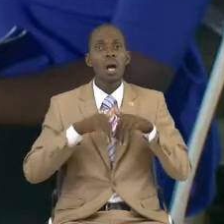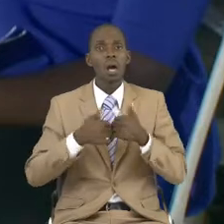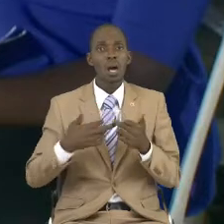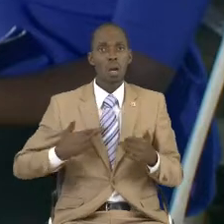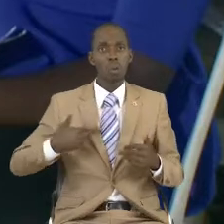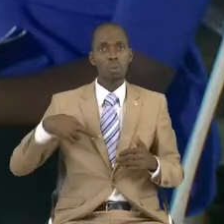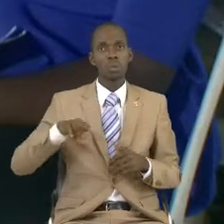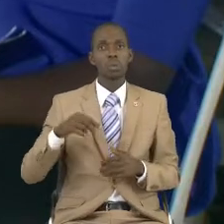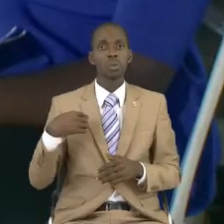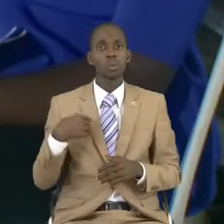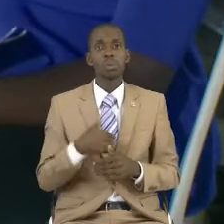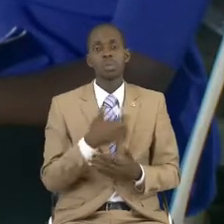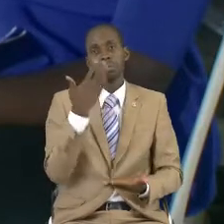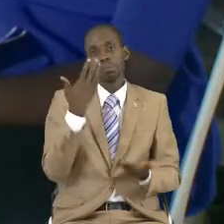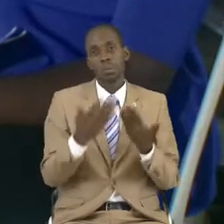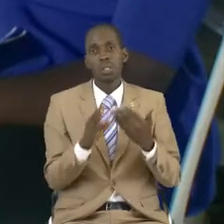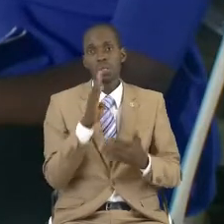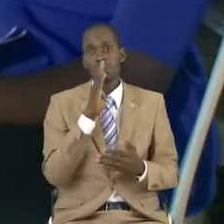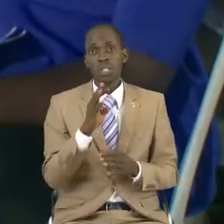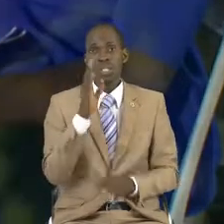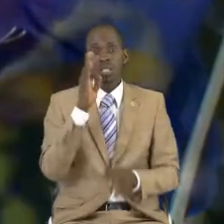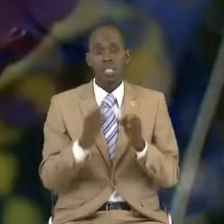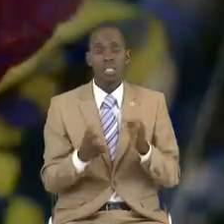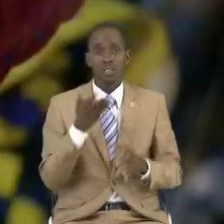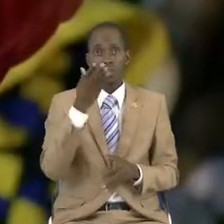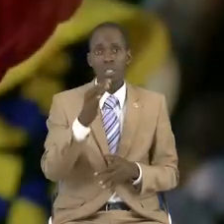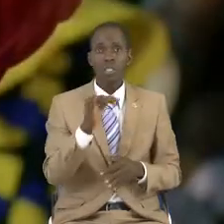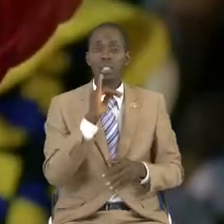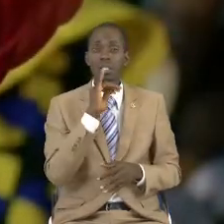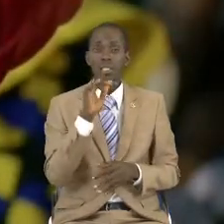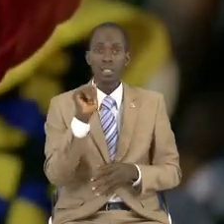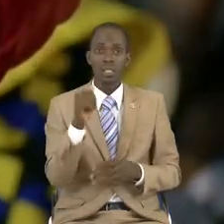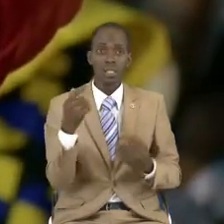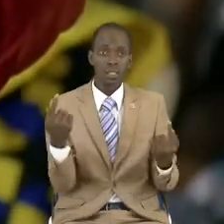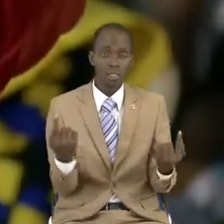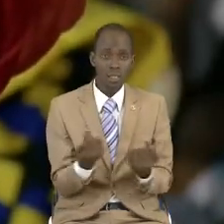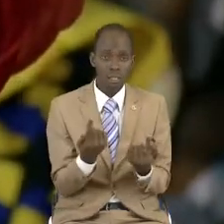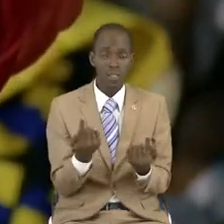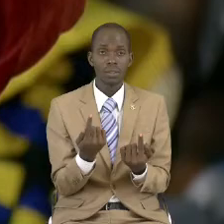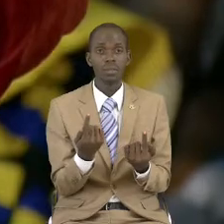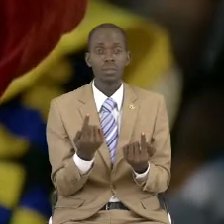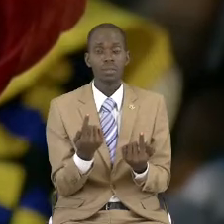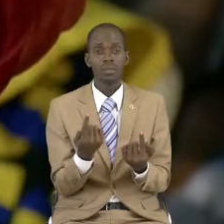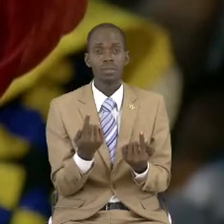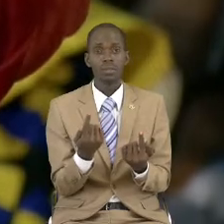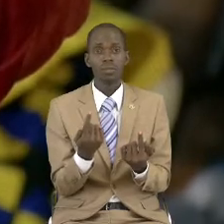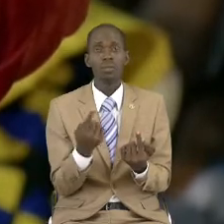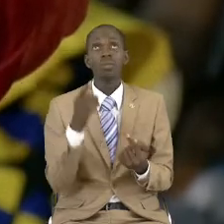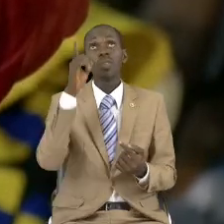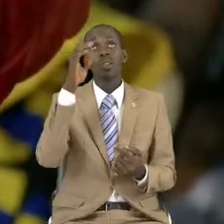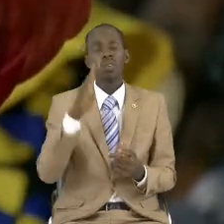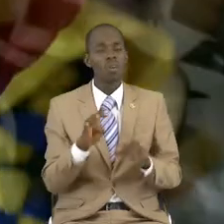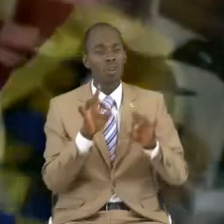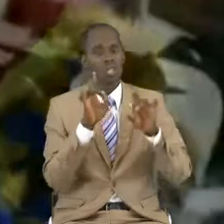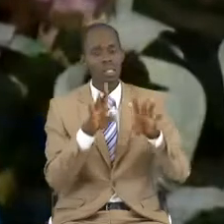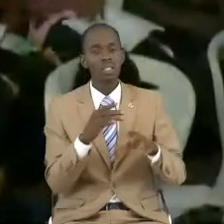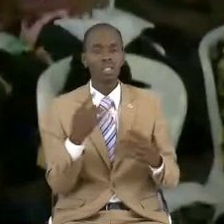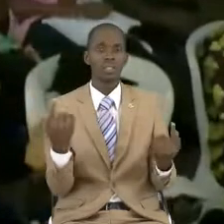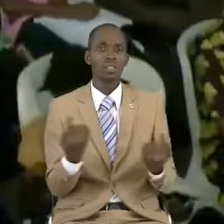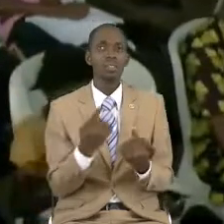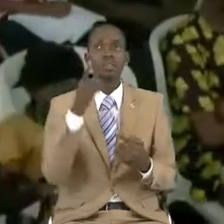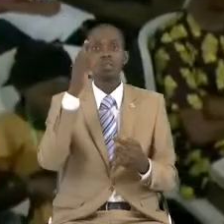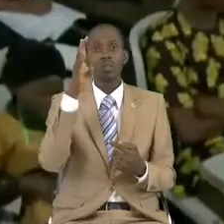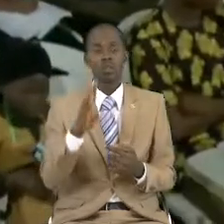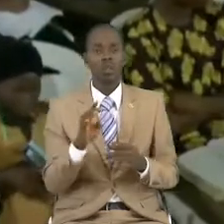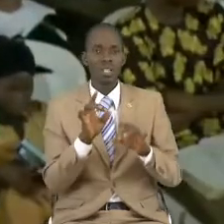sin god hates sin if there is evil god hates evil if there